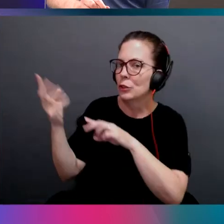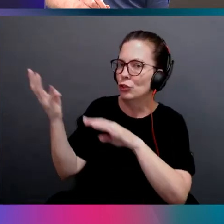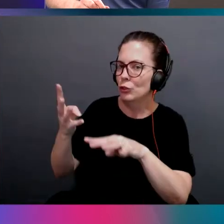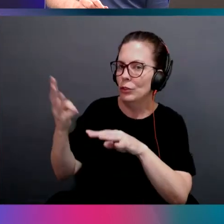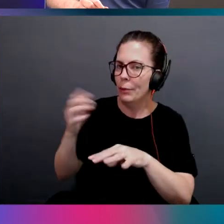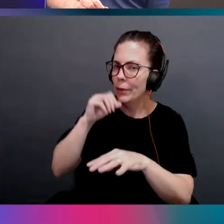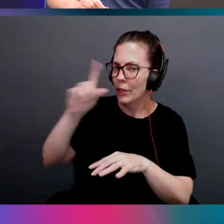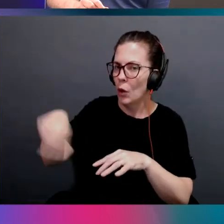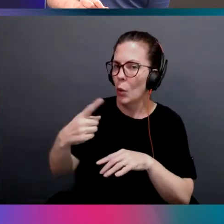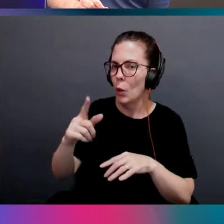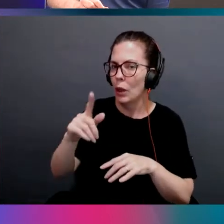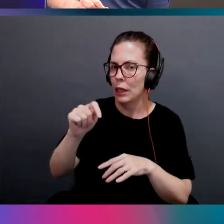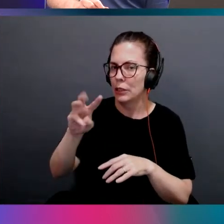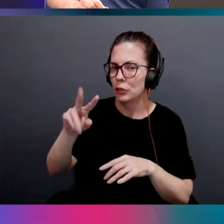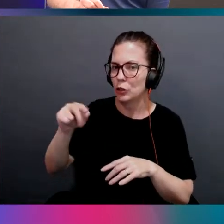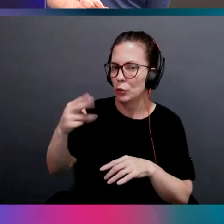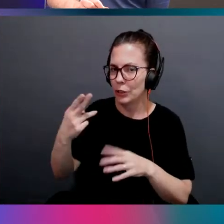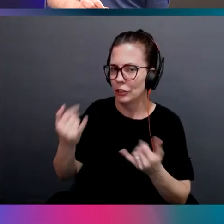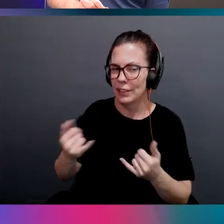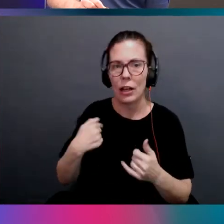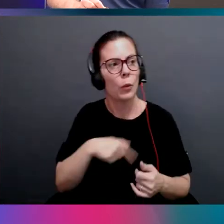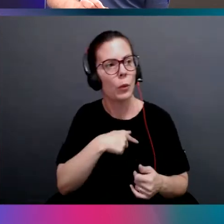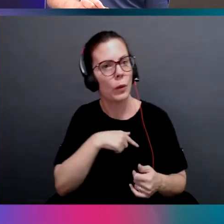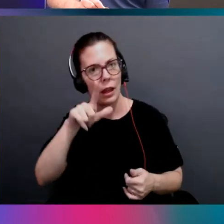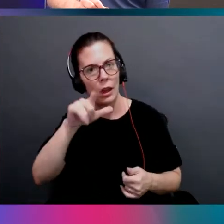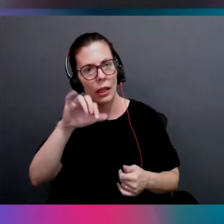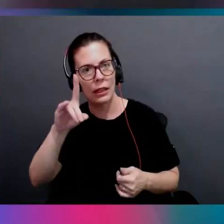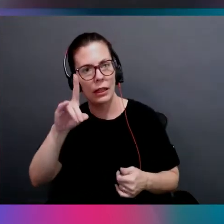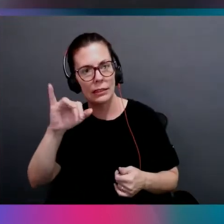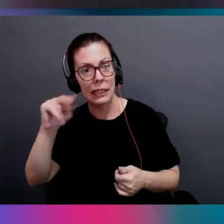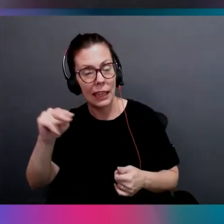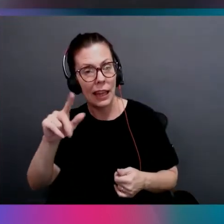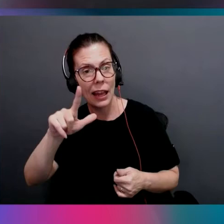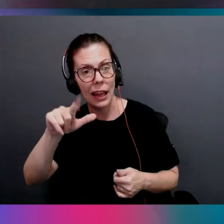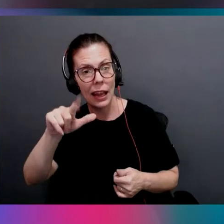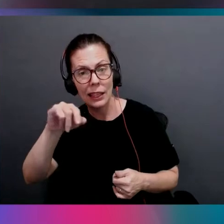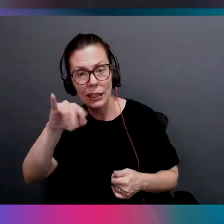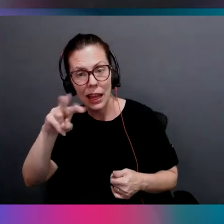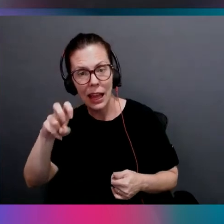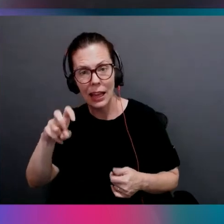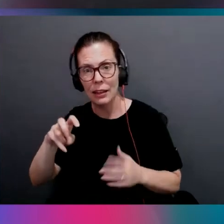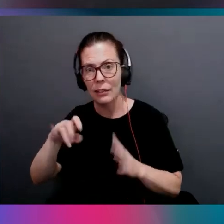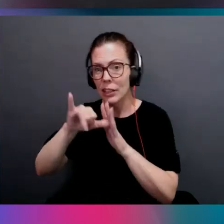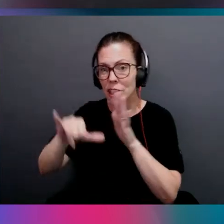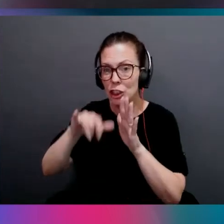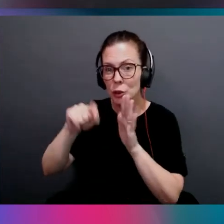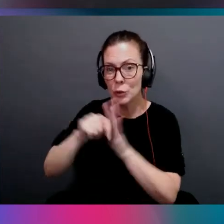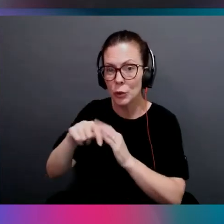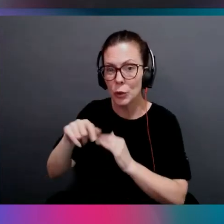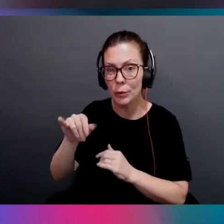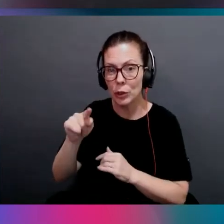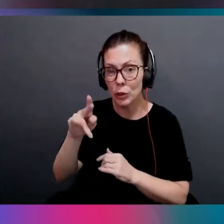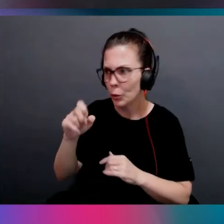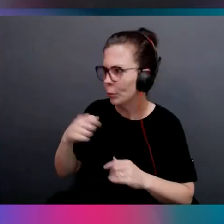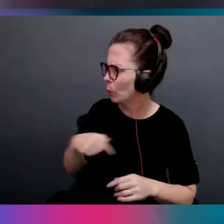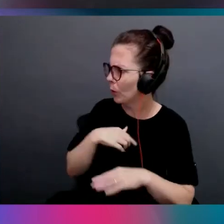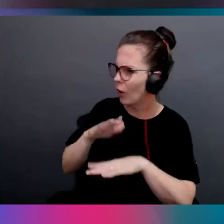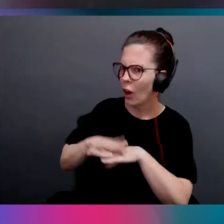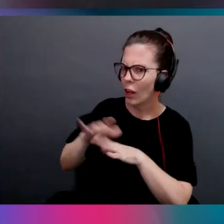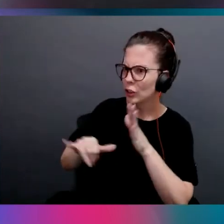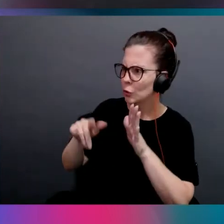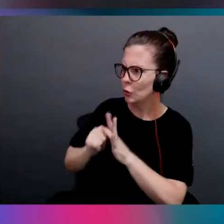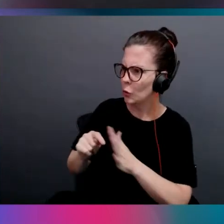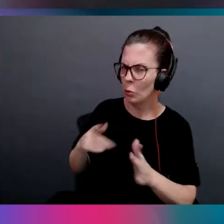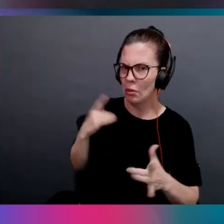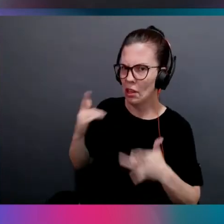this time. We are. We're on LinkedIn Live. I know, pretty exciting. I think we're on YouTube. Yeah, we're everywhere. We're on YouTube. Yeah. That's exciting. That's pretty